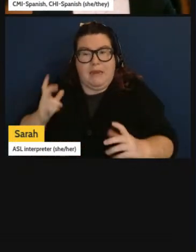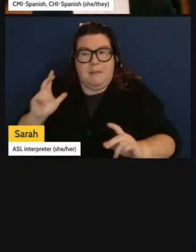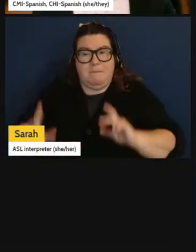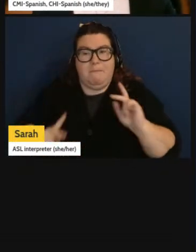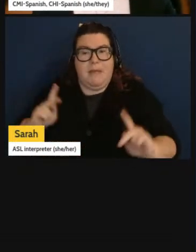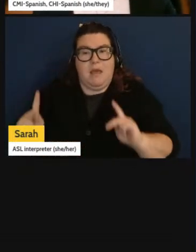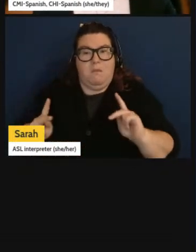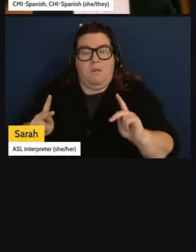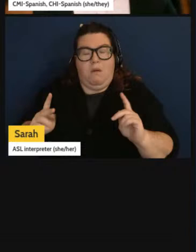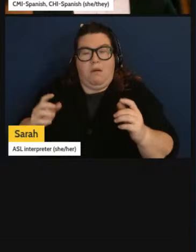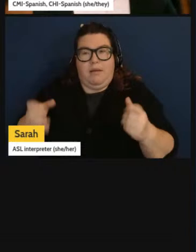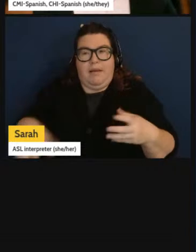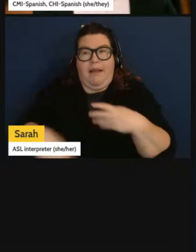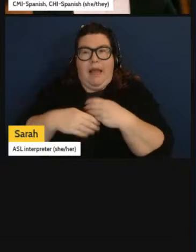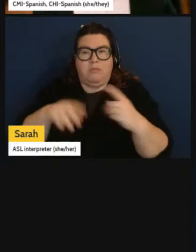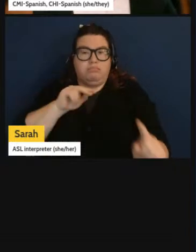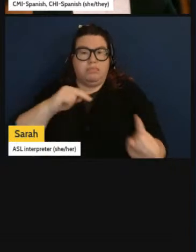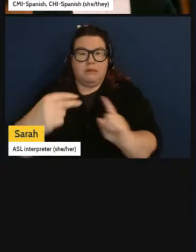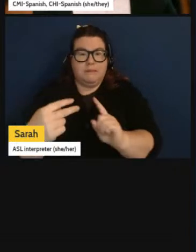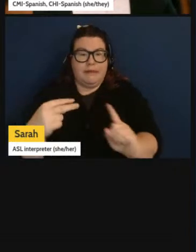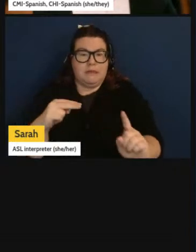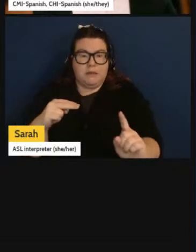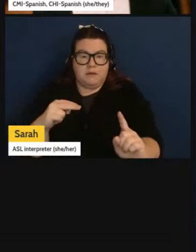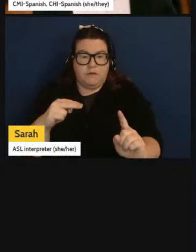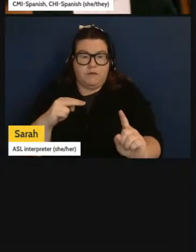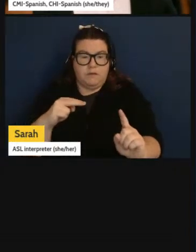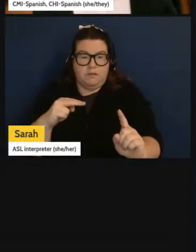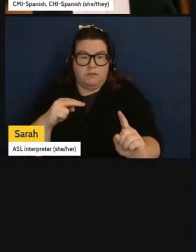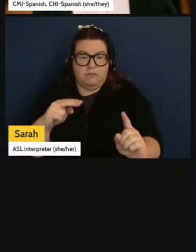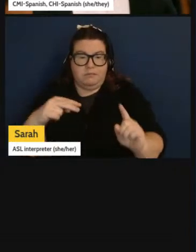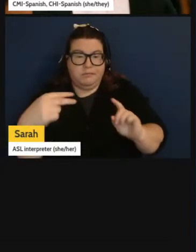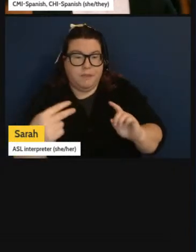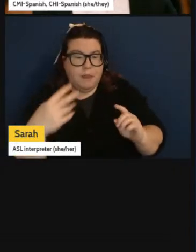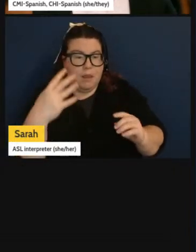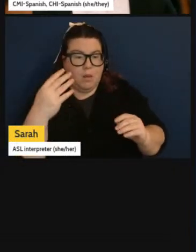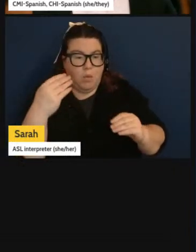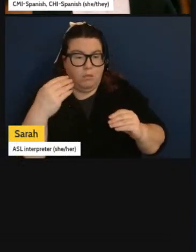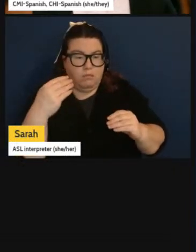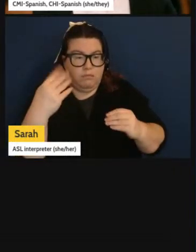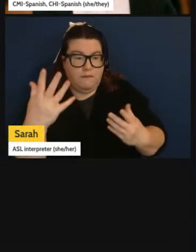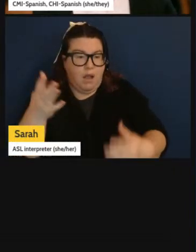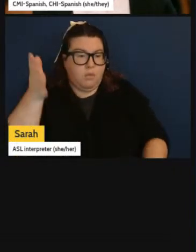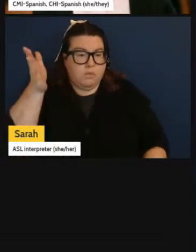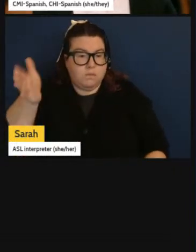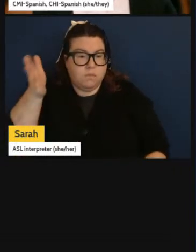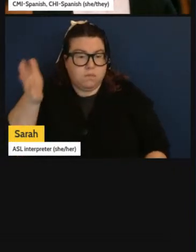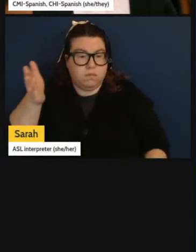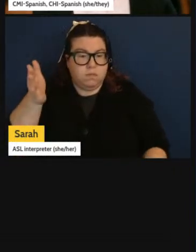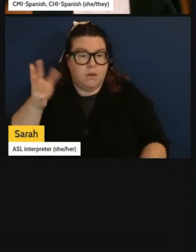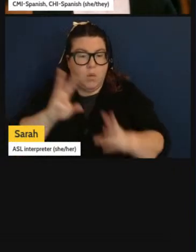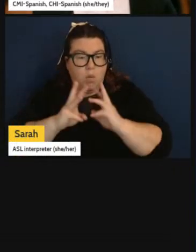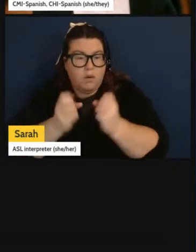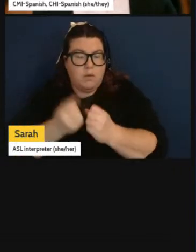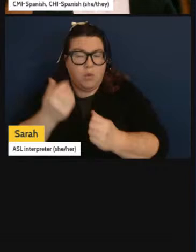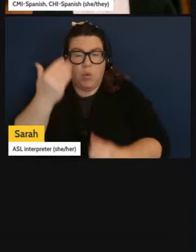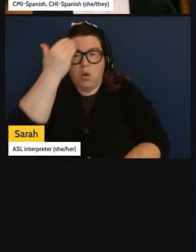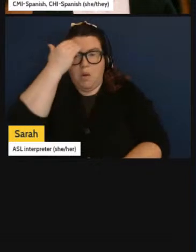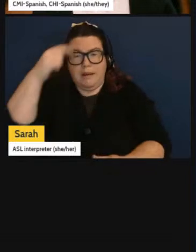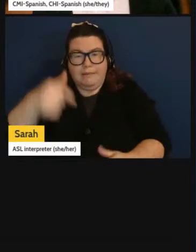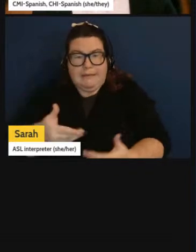things into perspective about why I give these workshops and why knowing this stuff is so important.